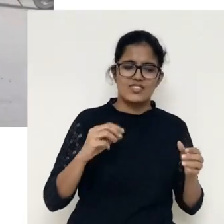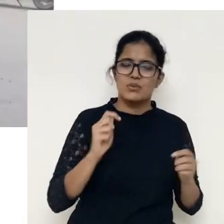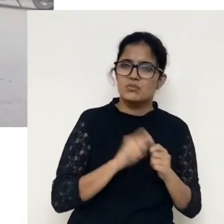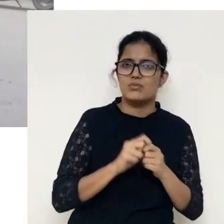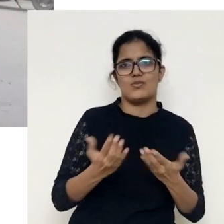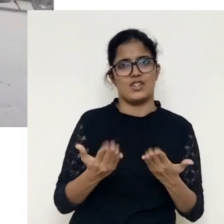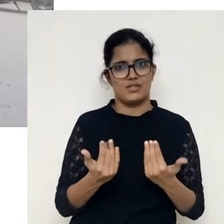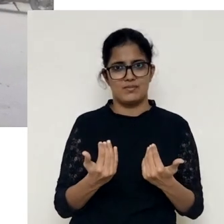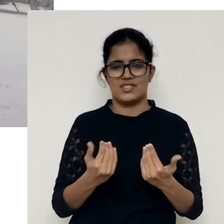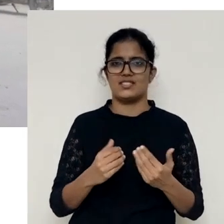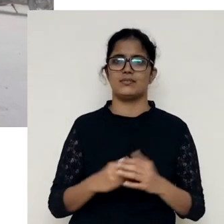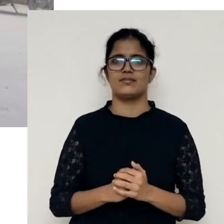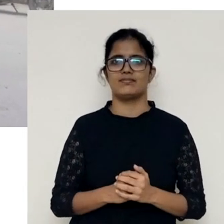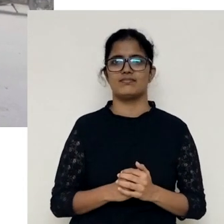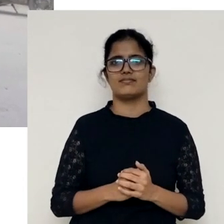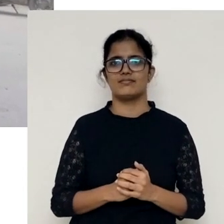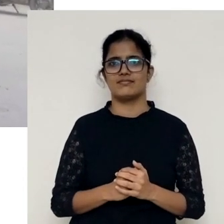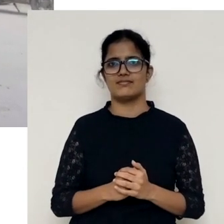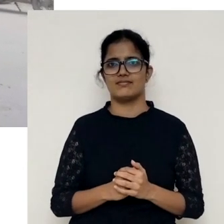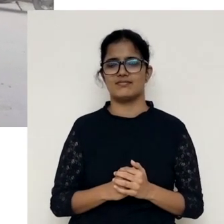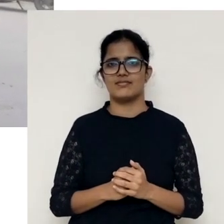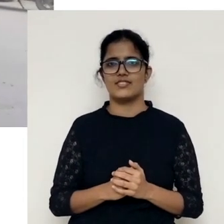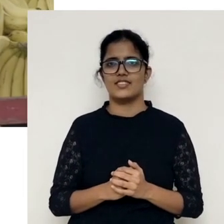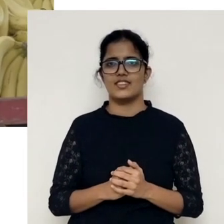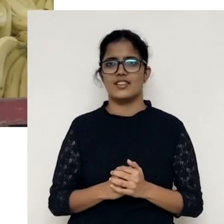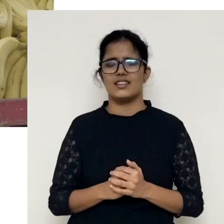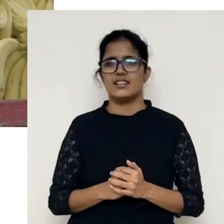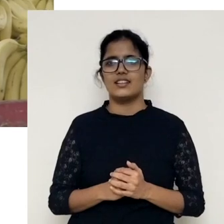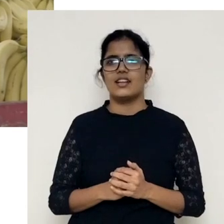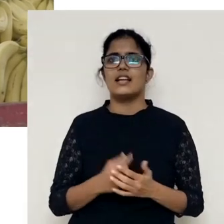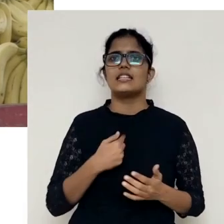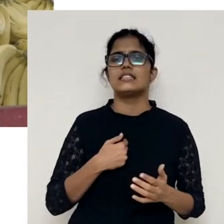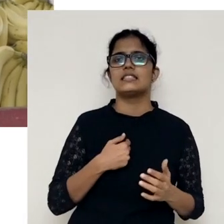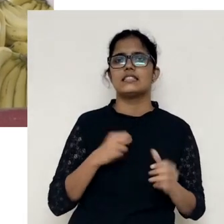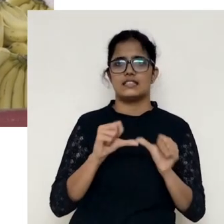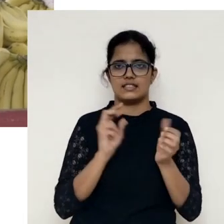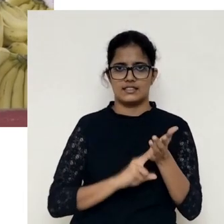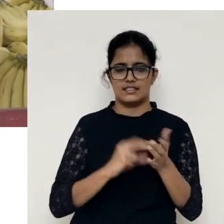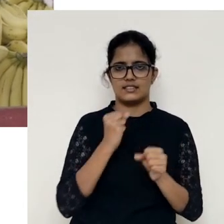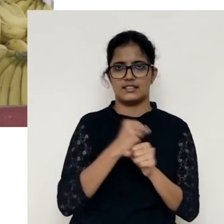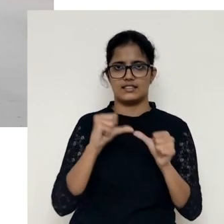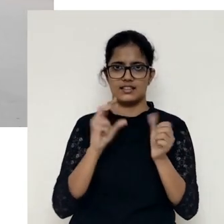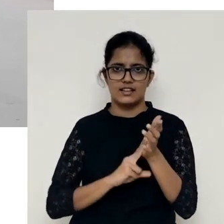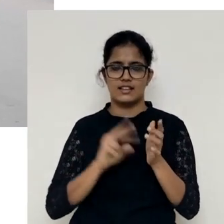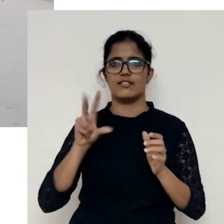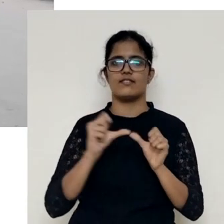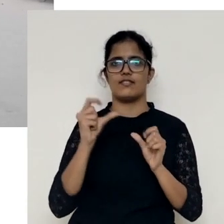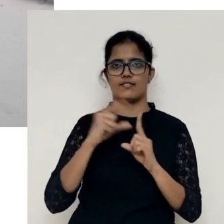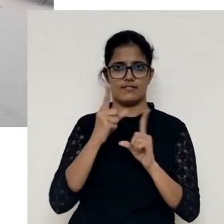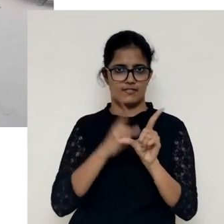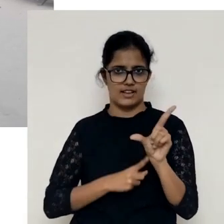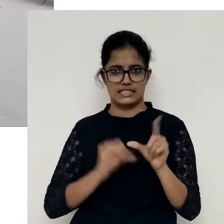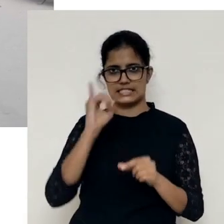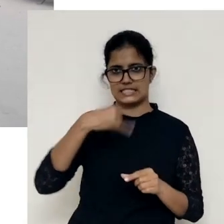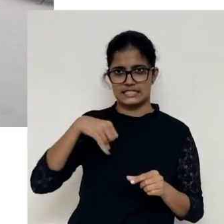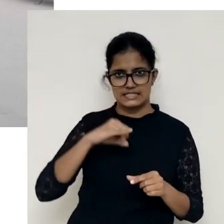certain togetherness in the fabric of the city. With regards to the space, I'm working with 6